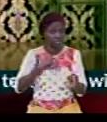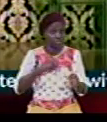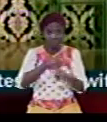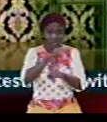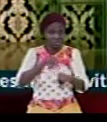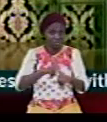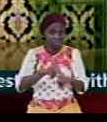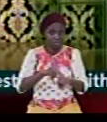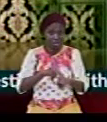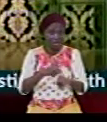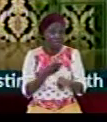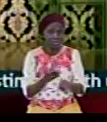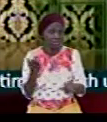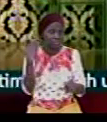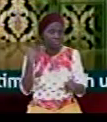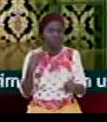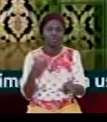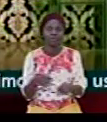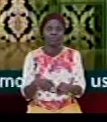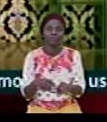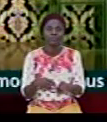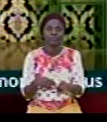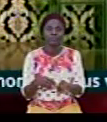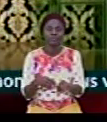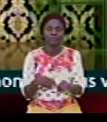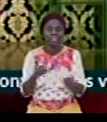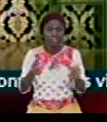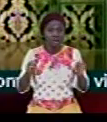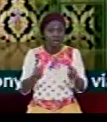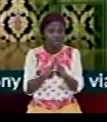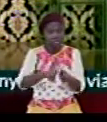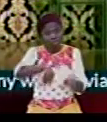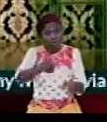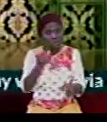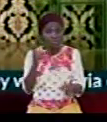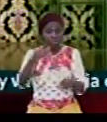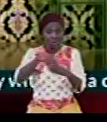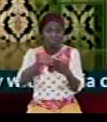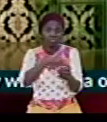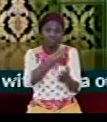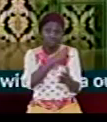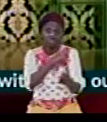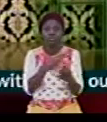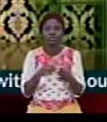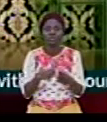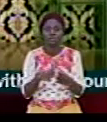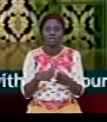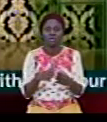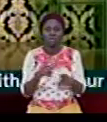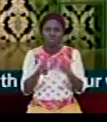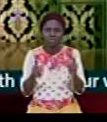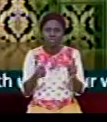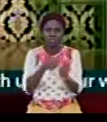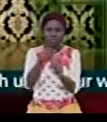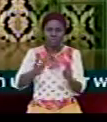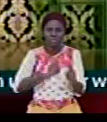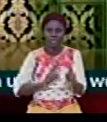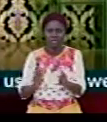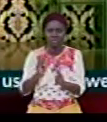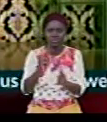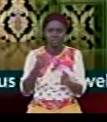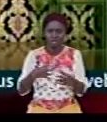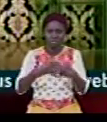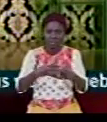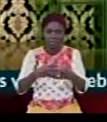each time I test it, even other ones in the hospital that I test. But when I placed it there and pressed the on button, it